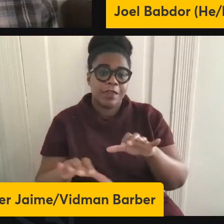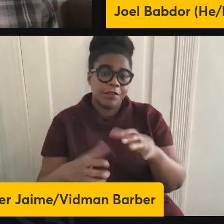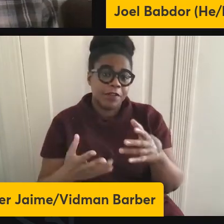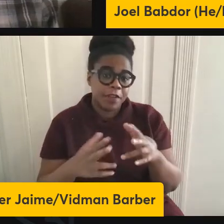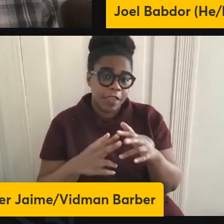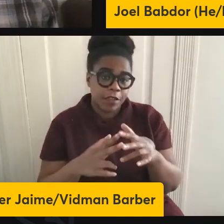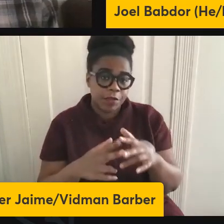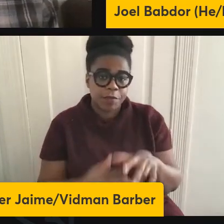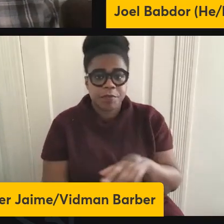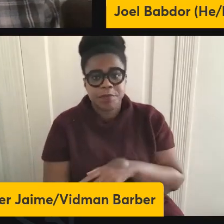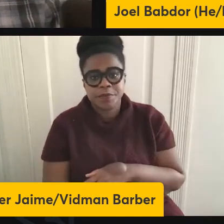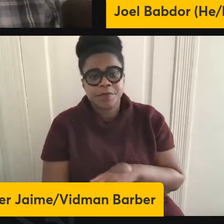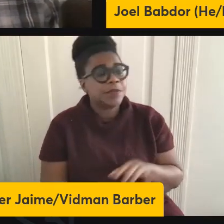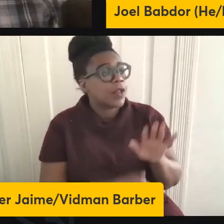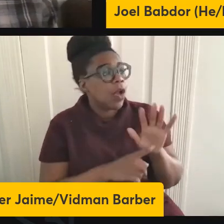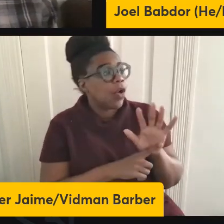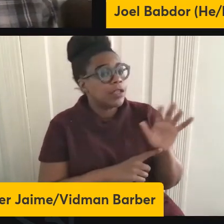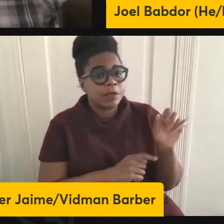Awesome.